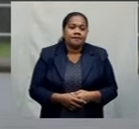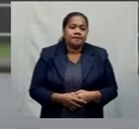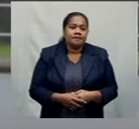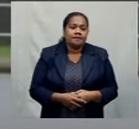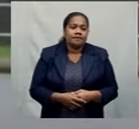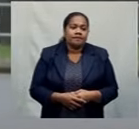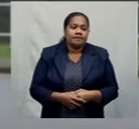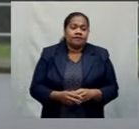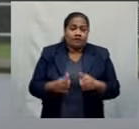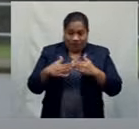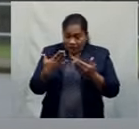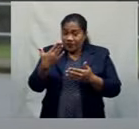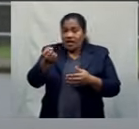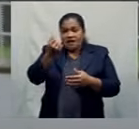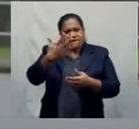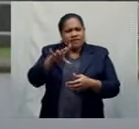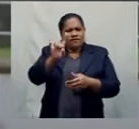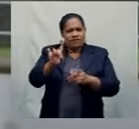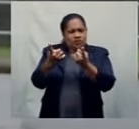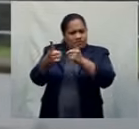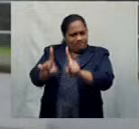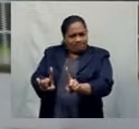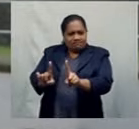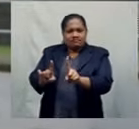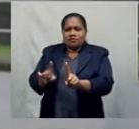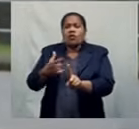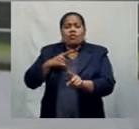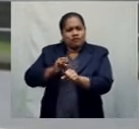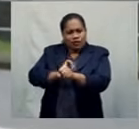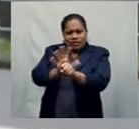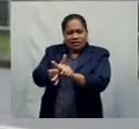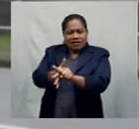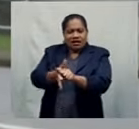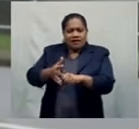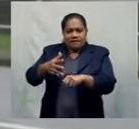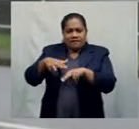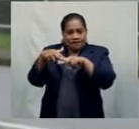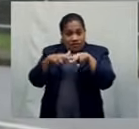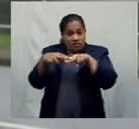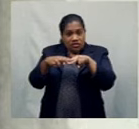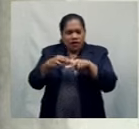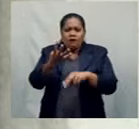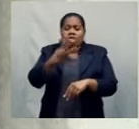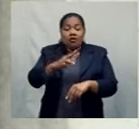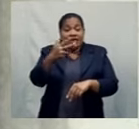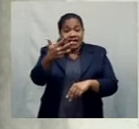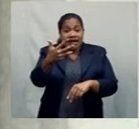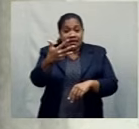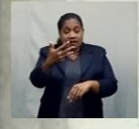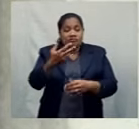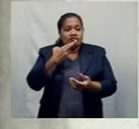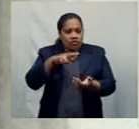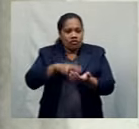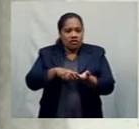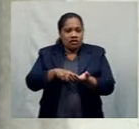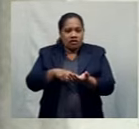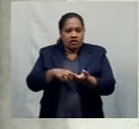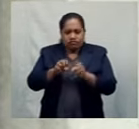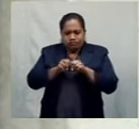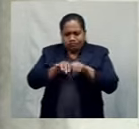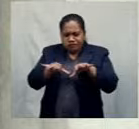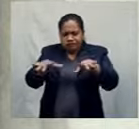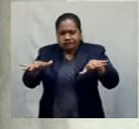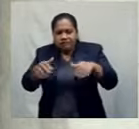There have now been 51 deaths due to COVID-19 in Fiji, with 49 recorded during the outbreak that started